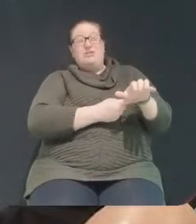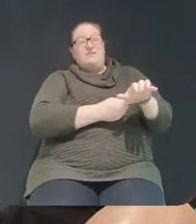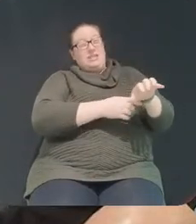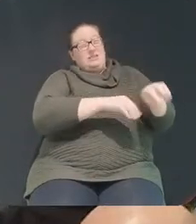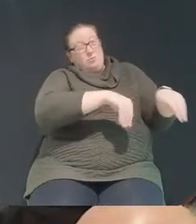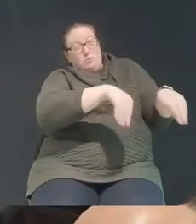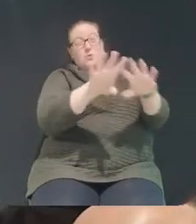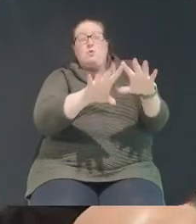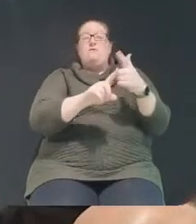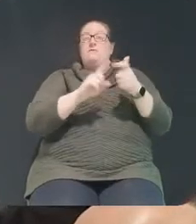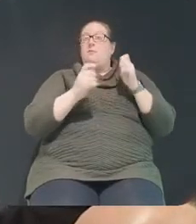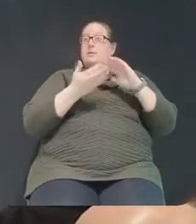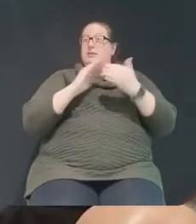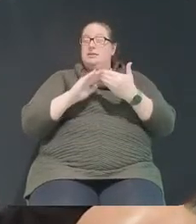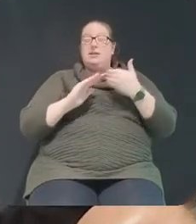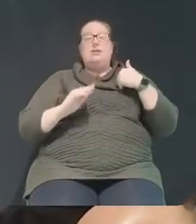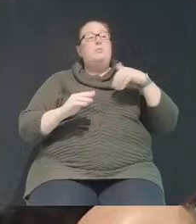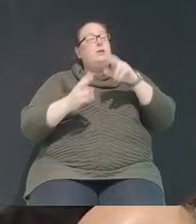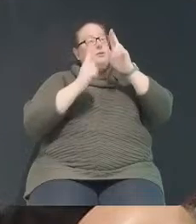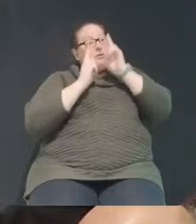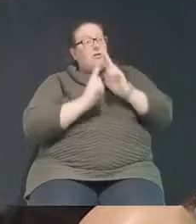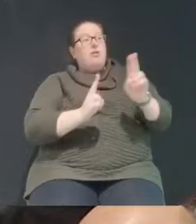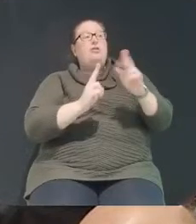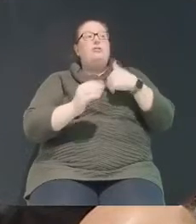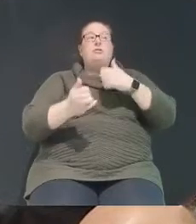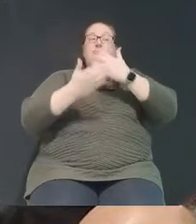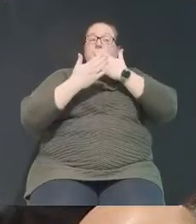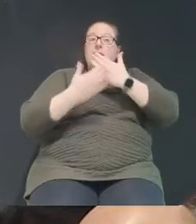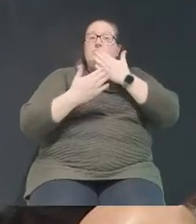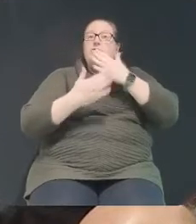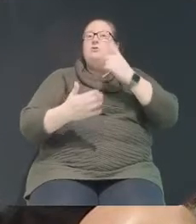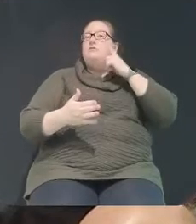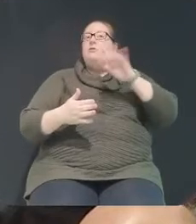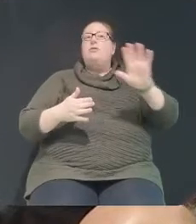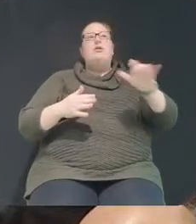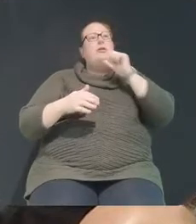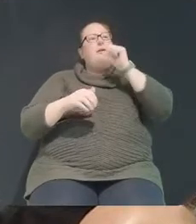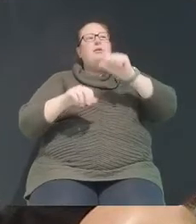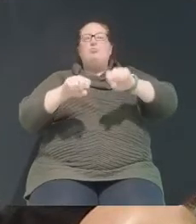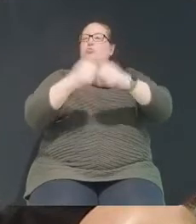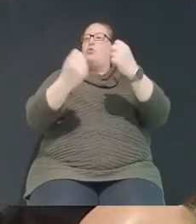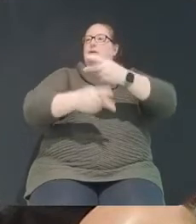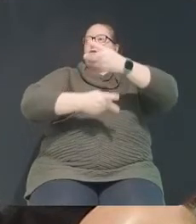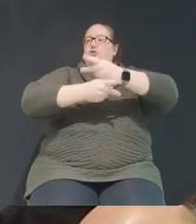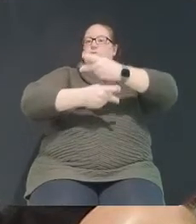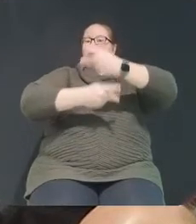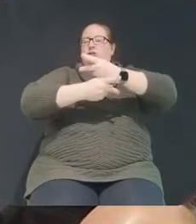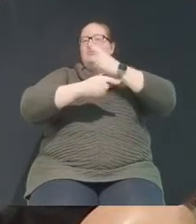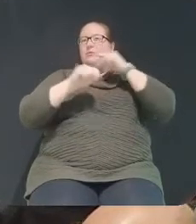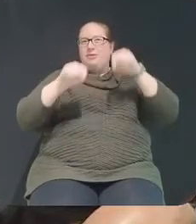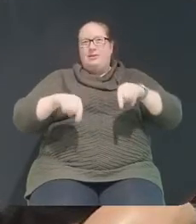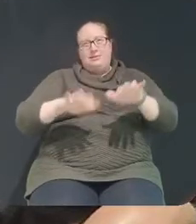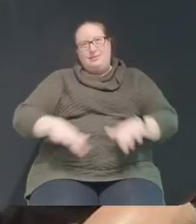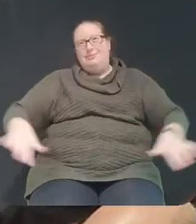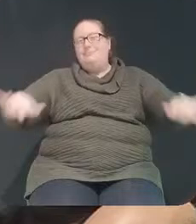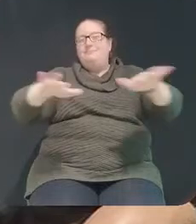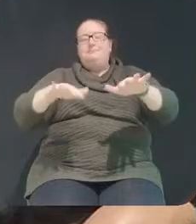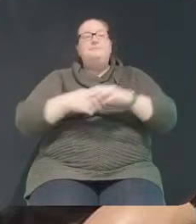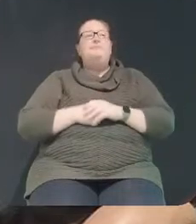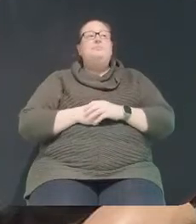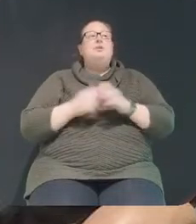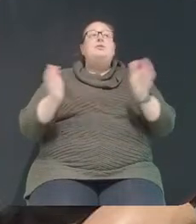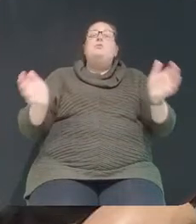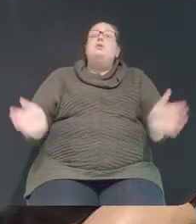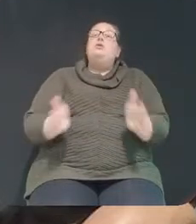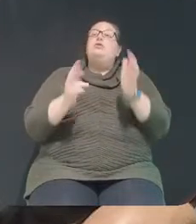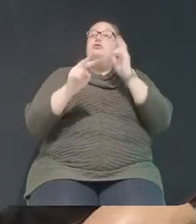their continued endurance with deep respect and gratitude for their unbroken stewardship of this place. We encourage you to visit